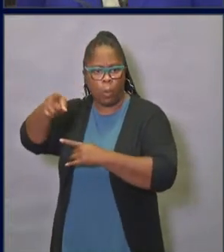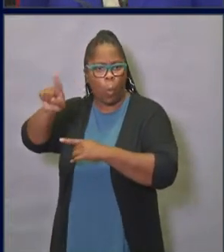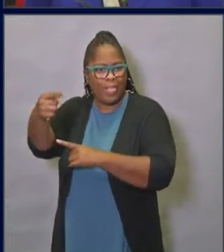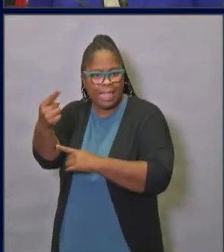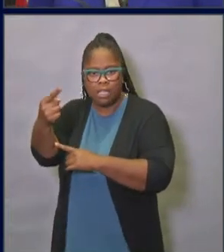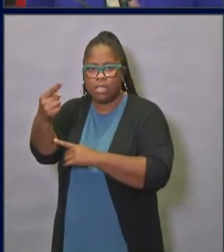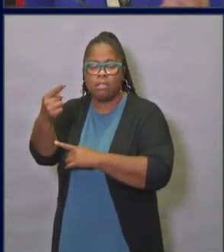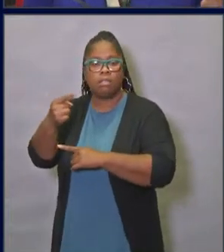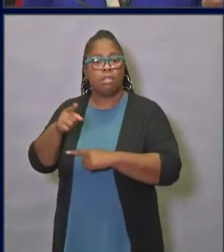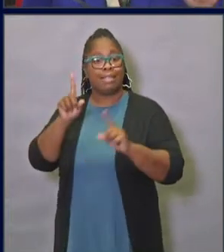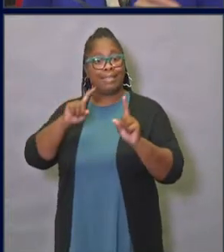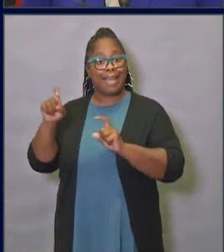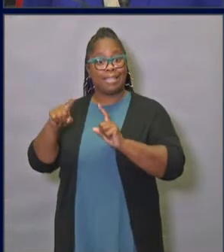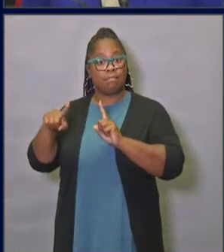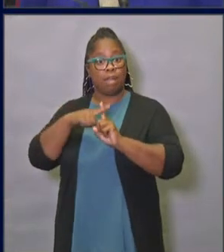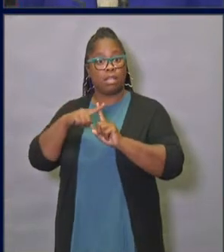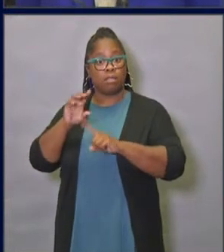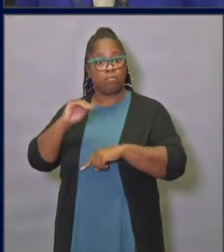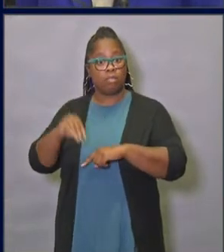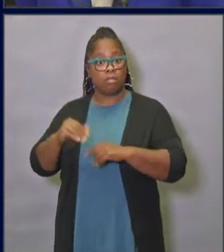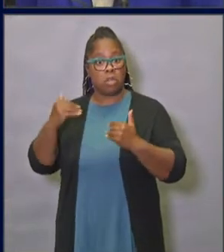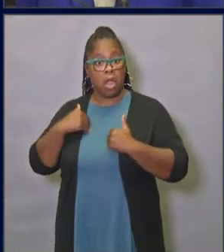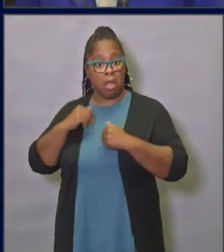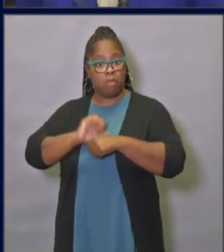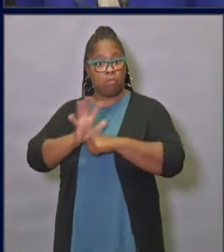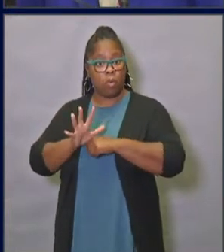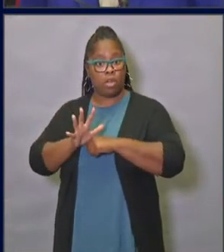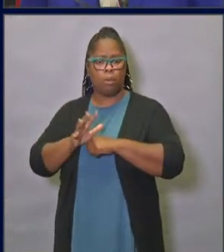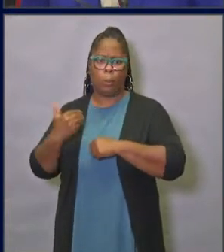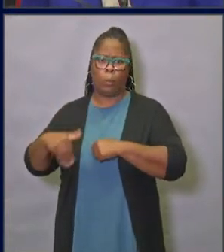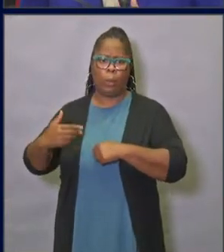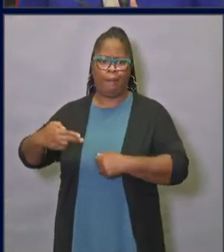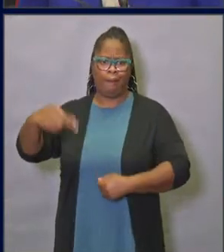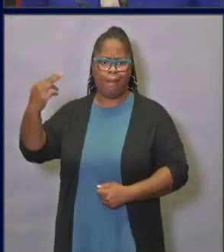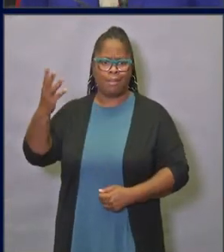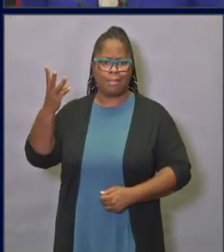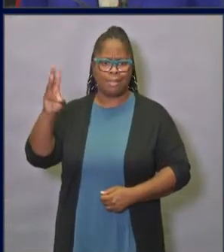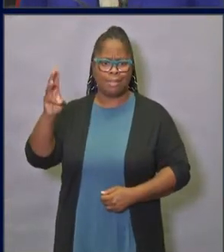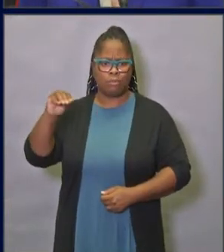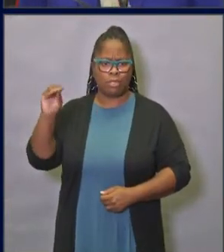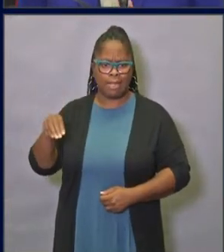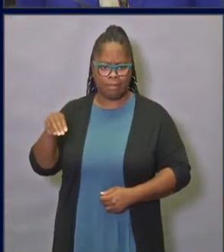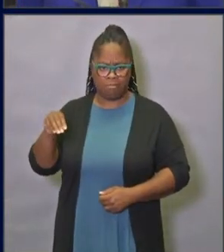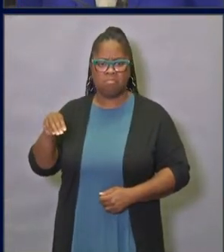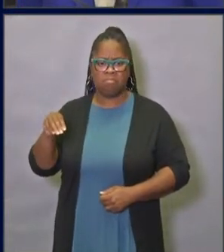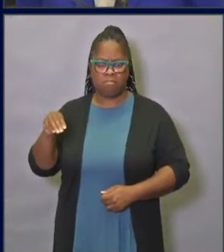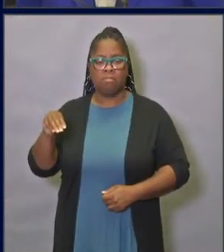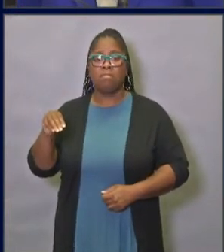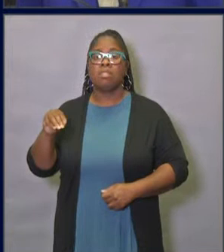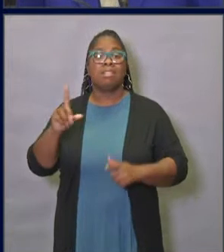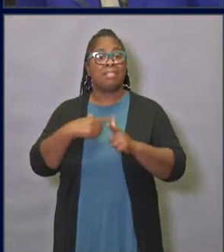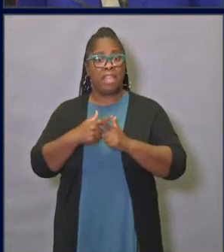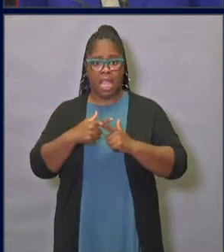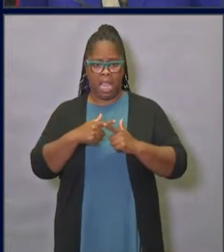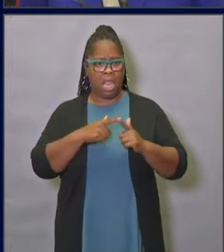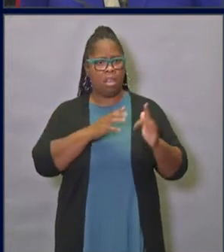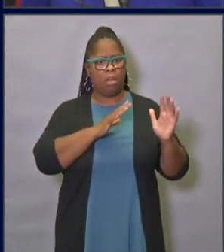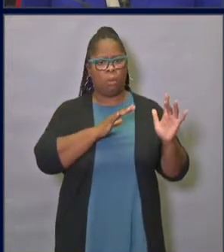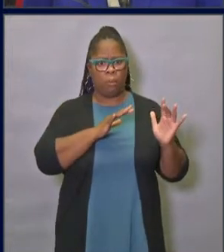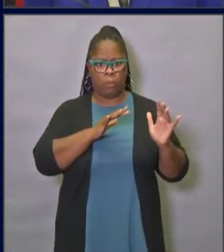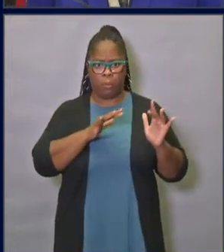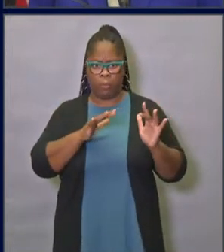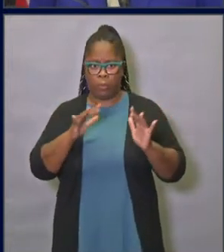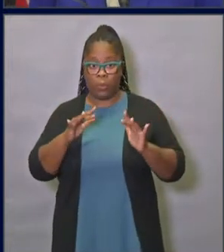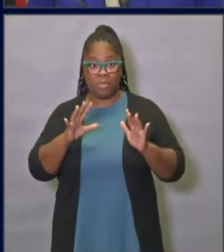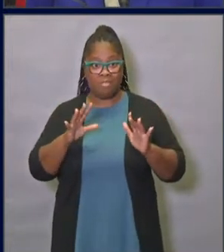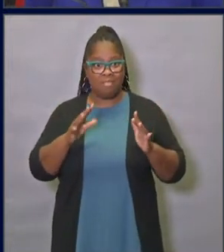positivity rate was super high. It was at 16%. Under the safer at home orders and increased test capacity, our